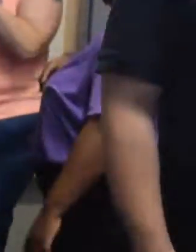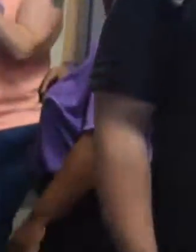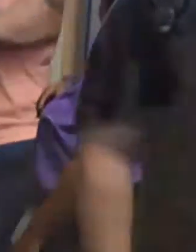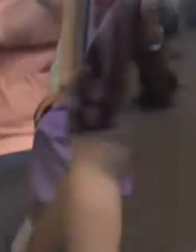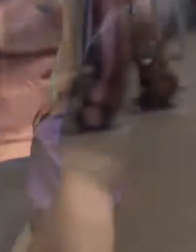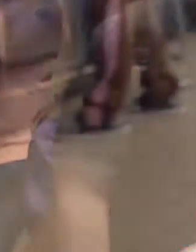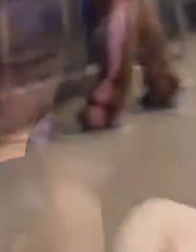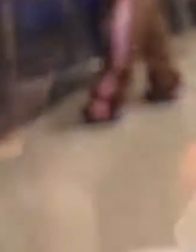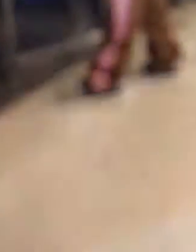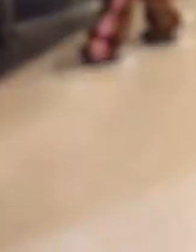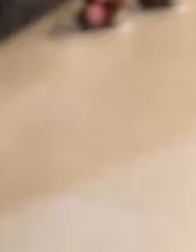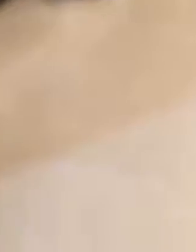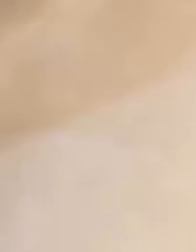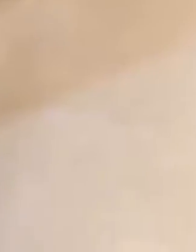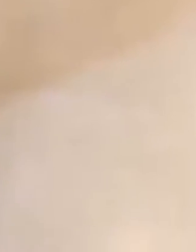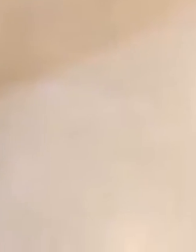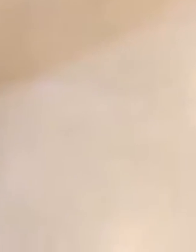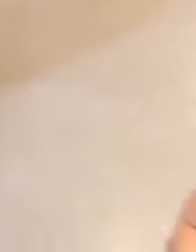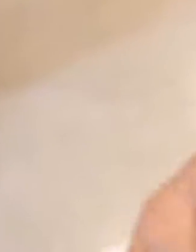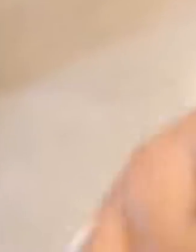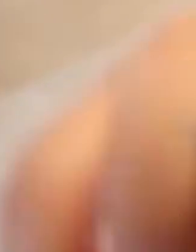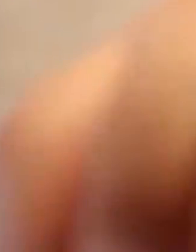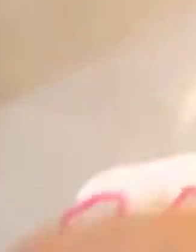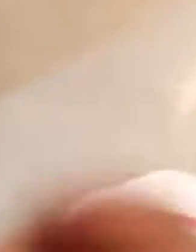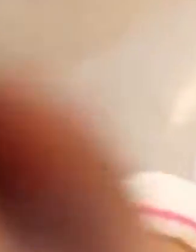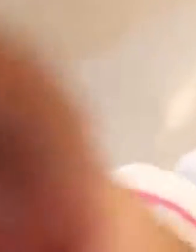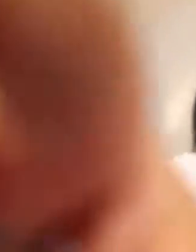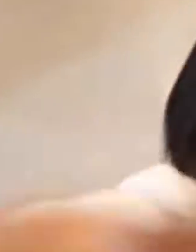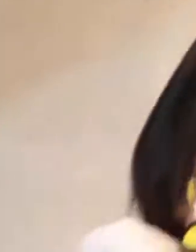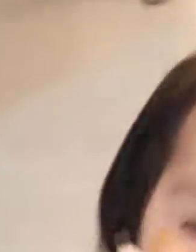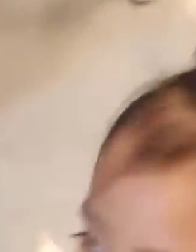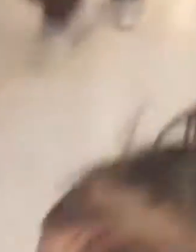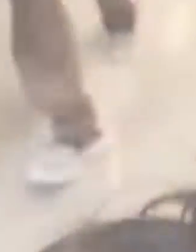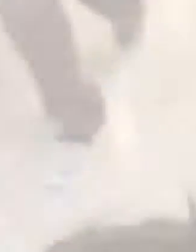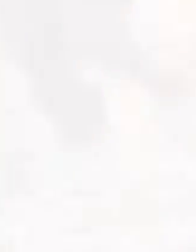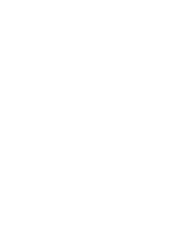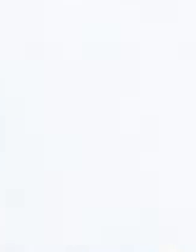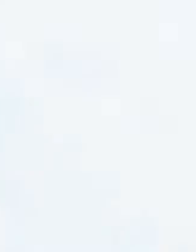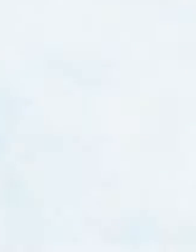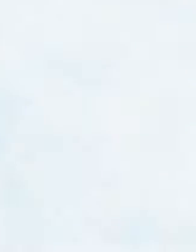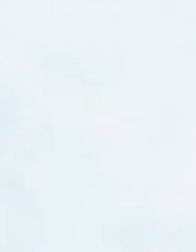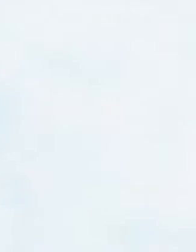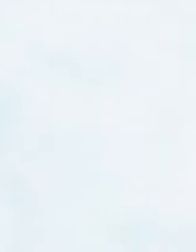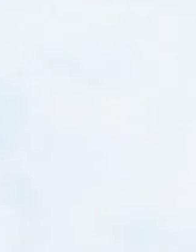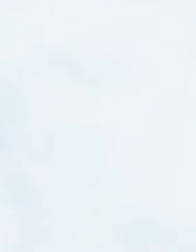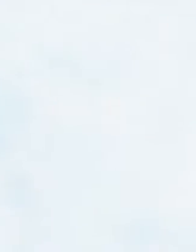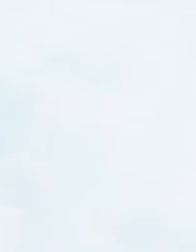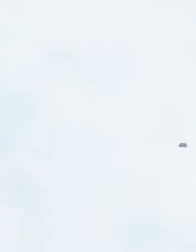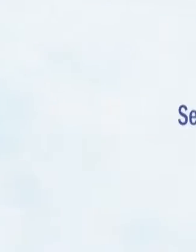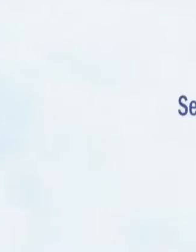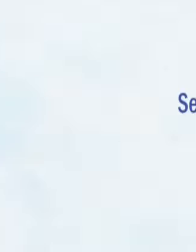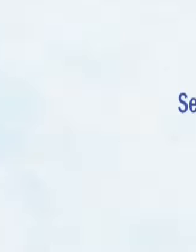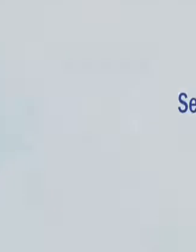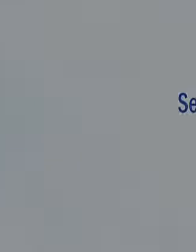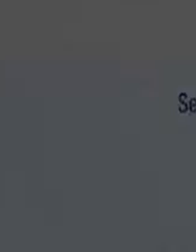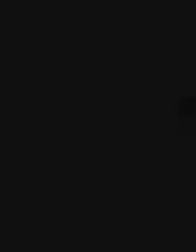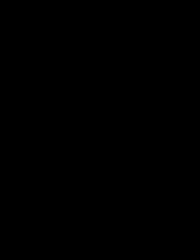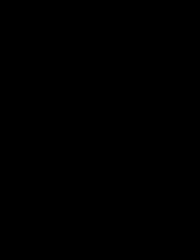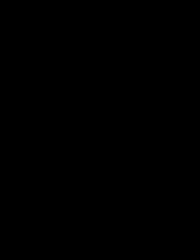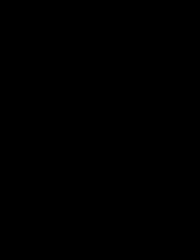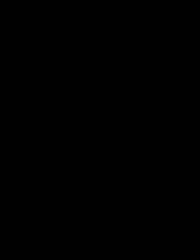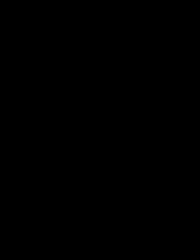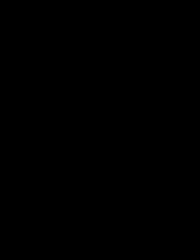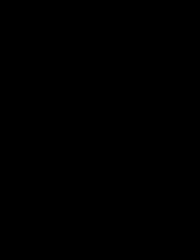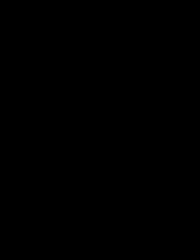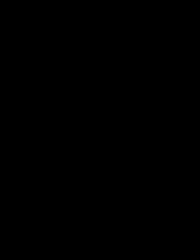in his mother's arms. A little girl reaches out and touches the camera lens with her finger. The ASDB logo appears with words underneath it.